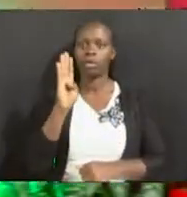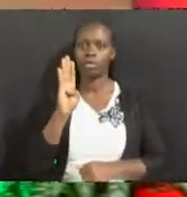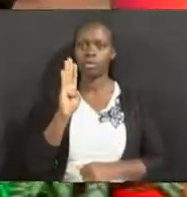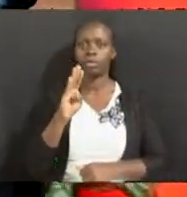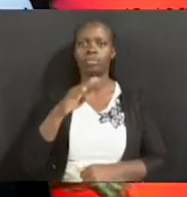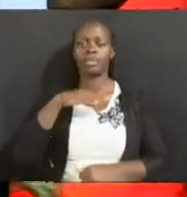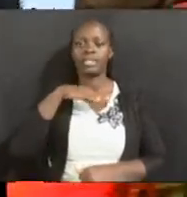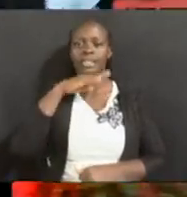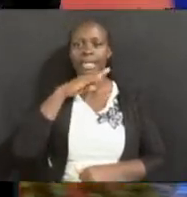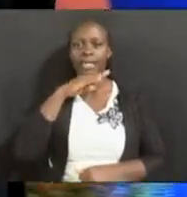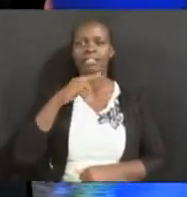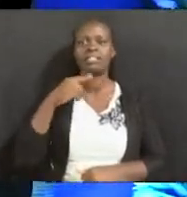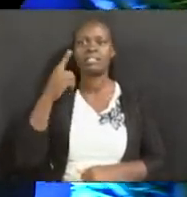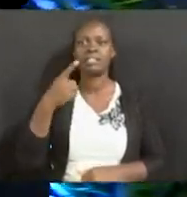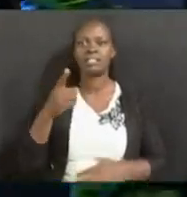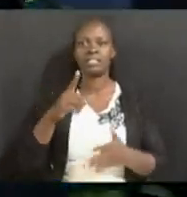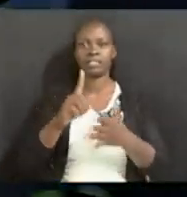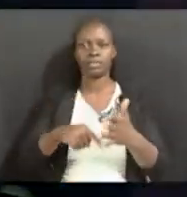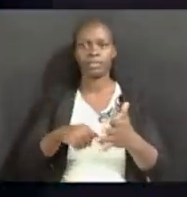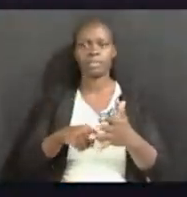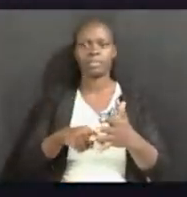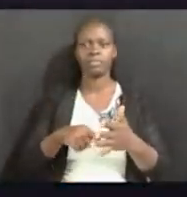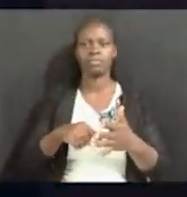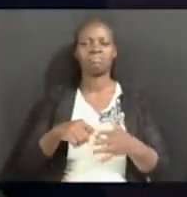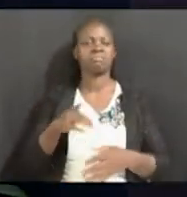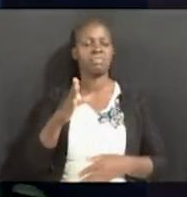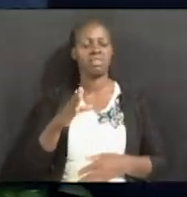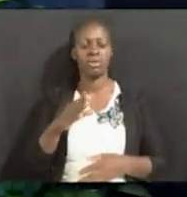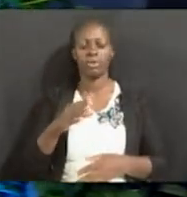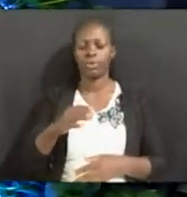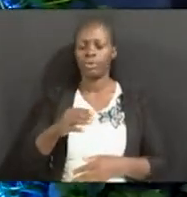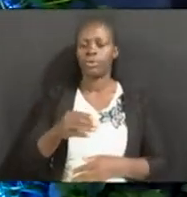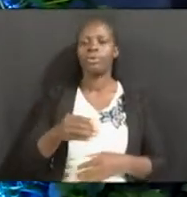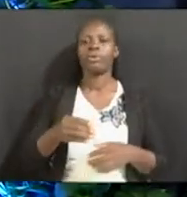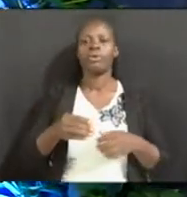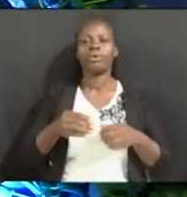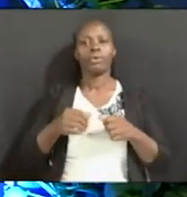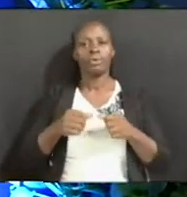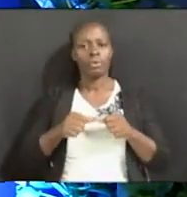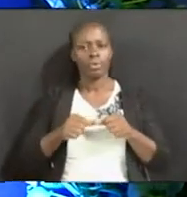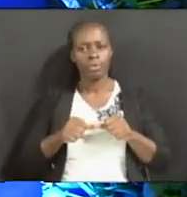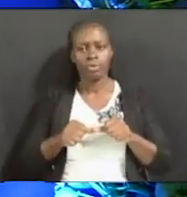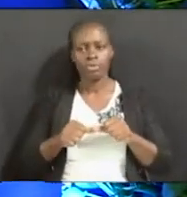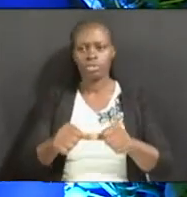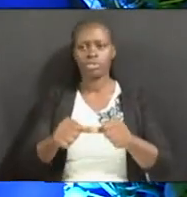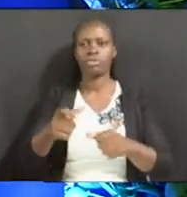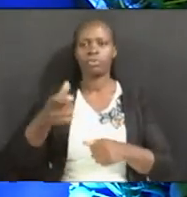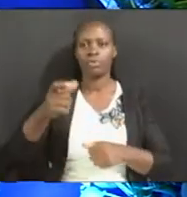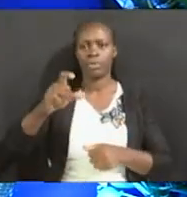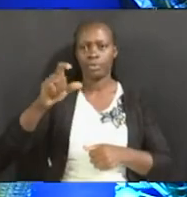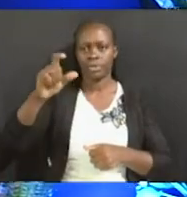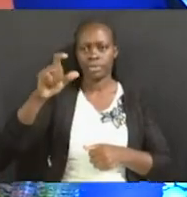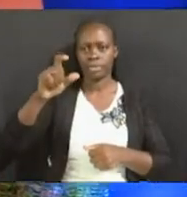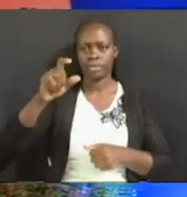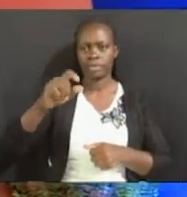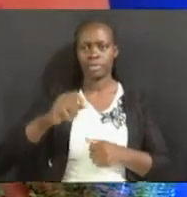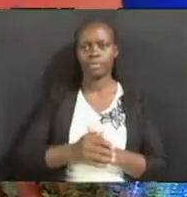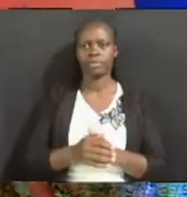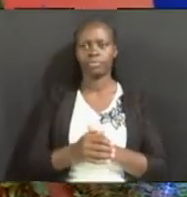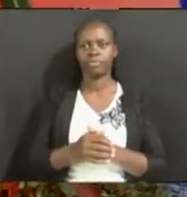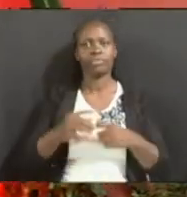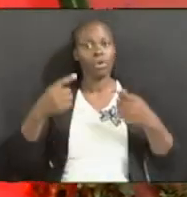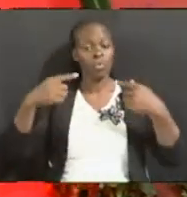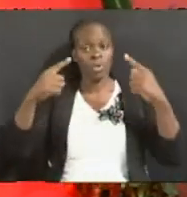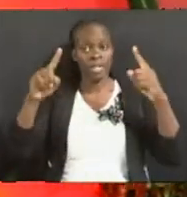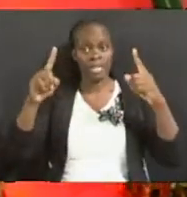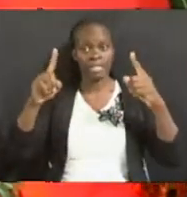29:18, he says that I will continue to increase even in the grave. Are you together with me? Champions